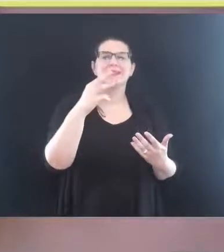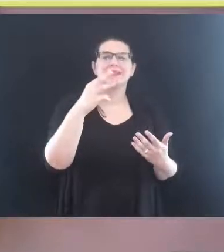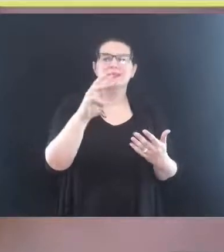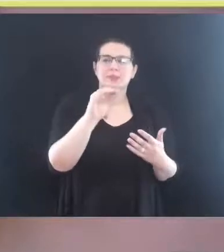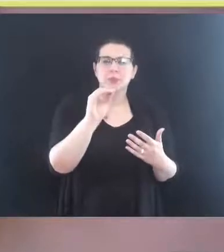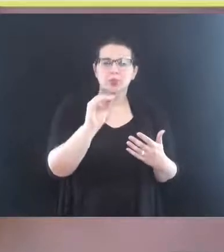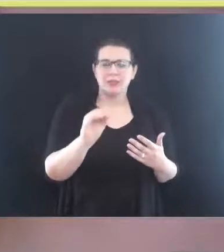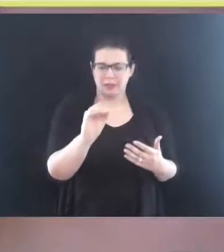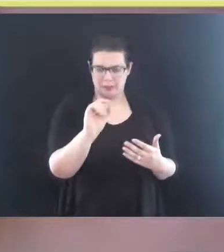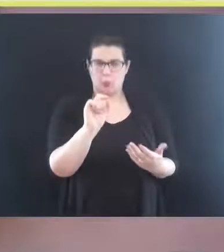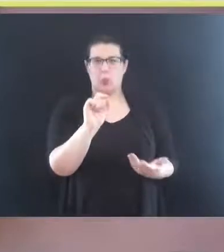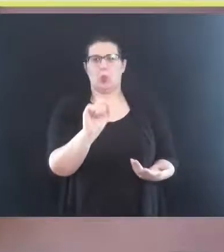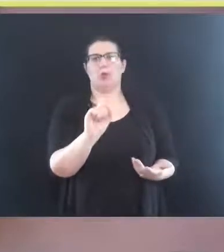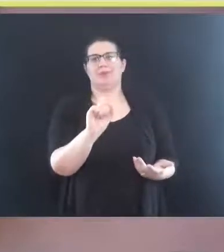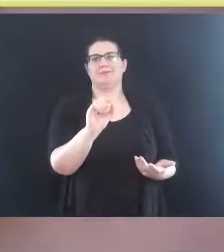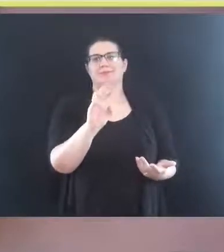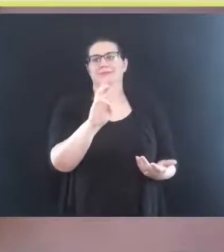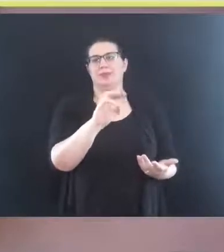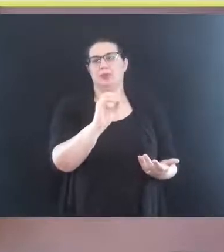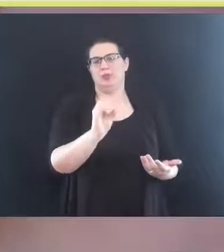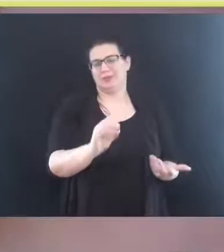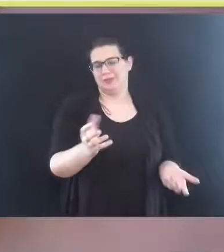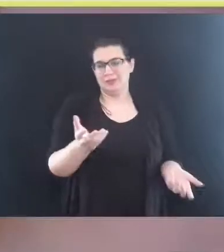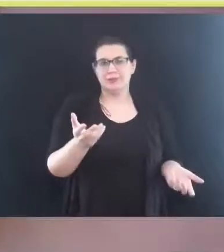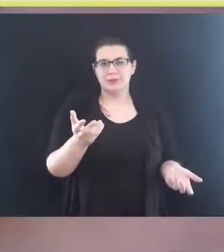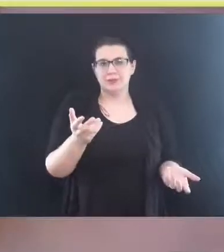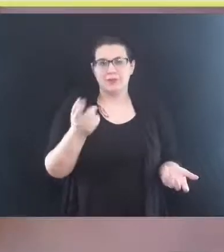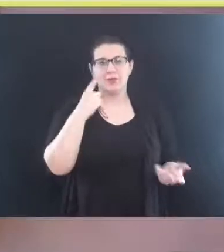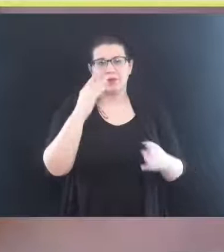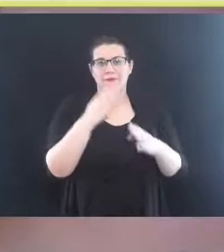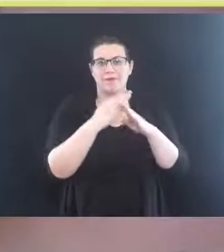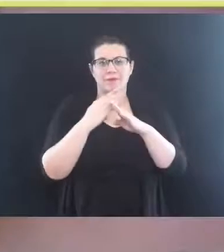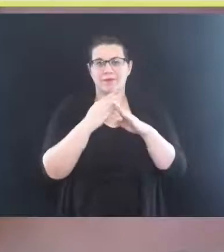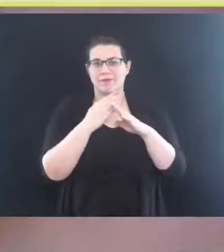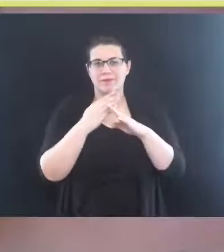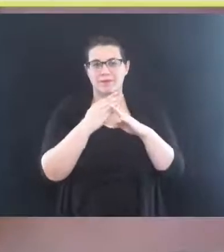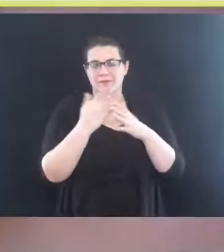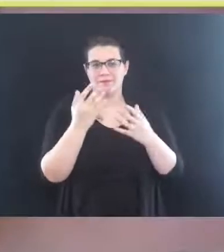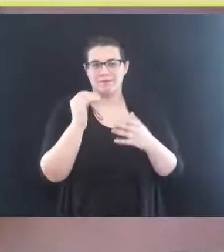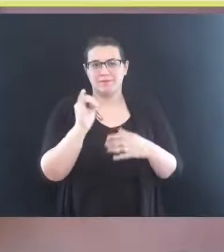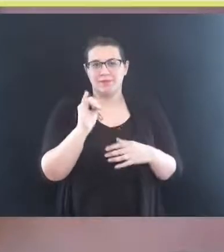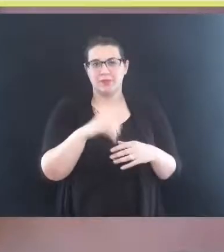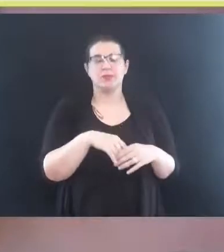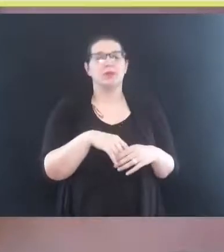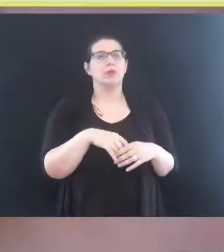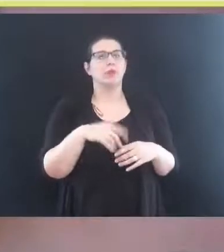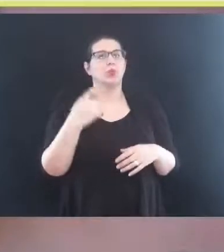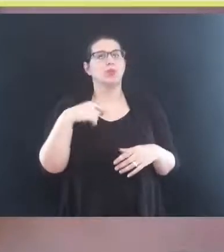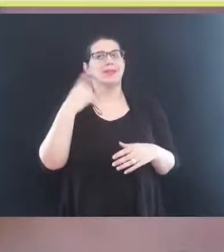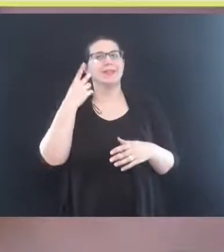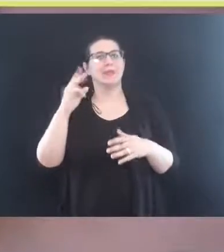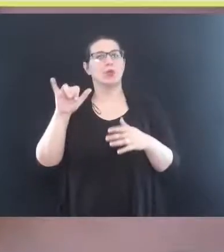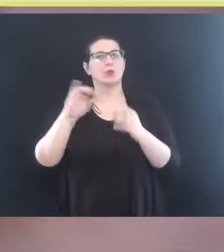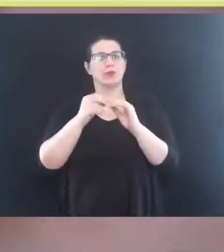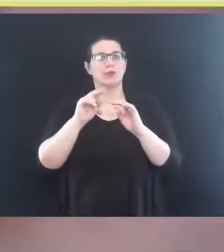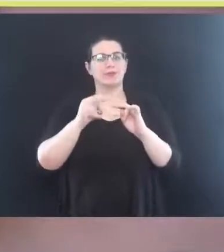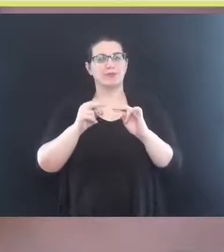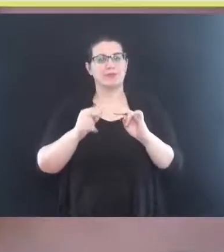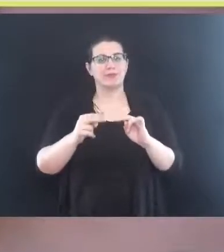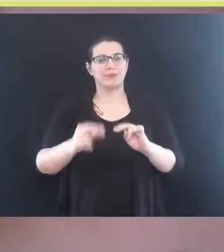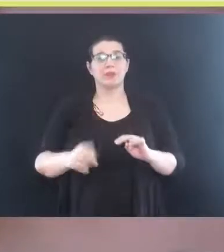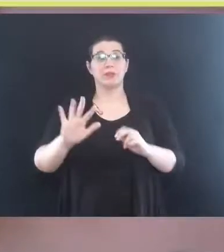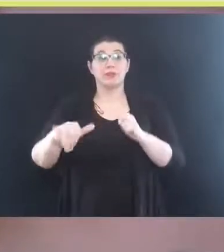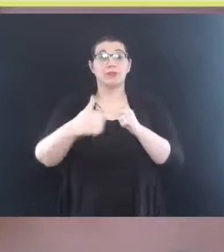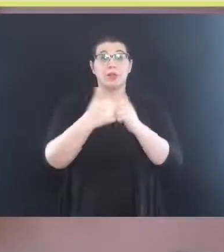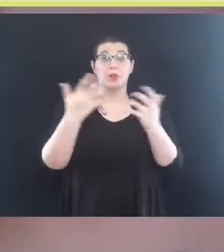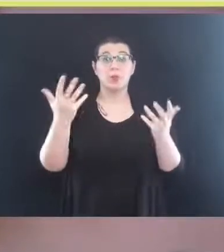16% of fighting off infection. Now, this was with the midst of the Delta variant, which is what we're seeing now. And the challenge is